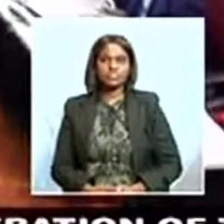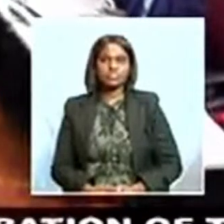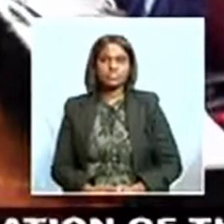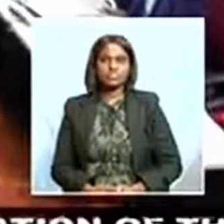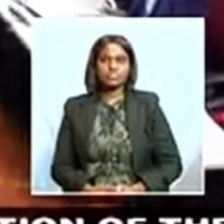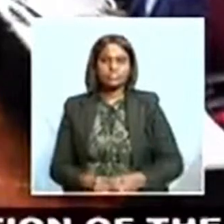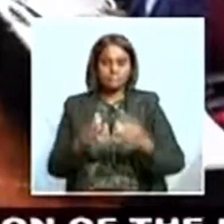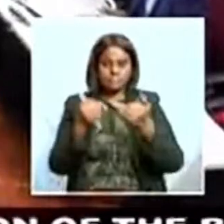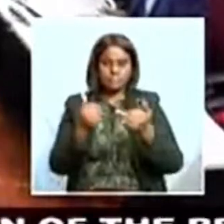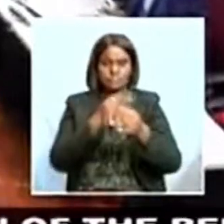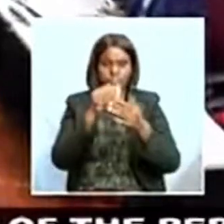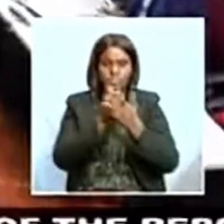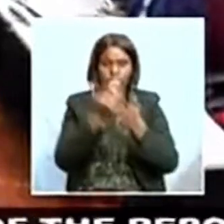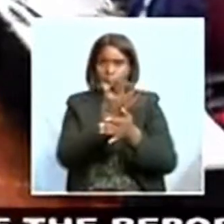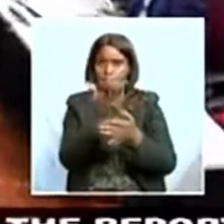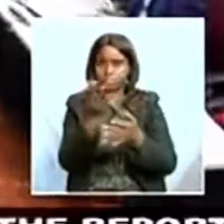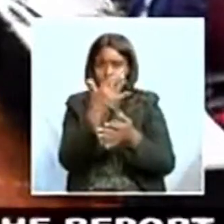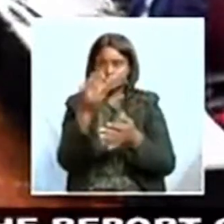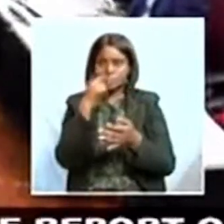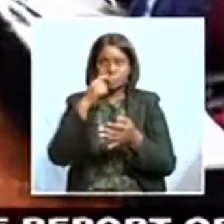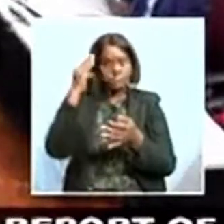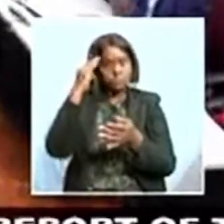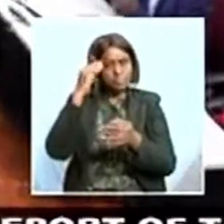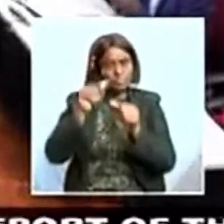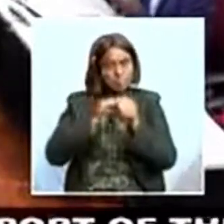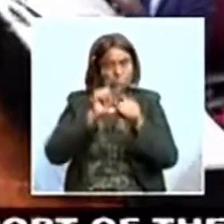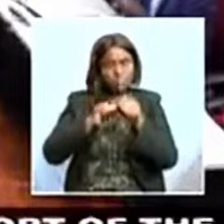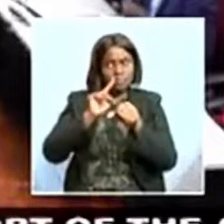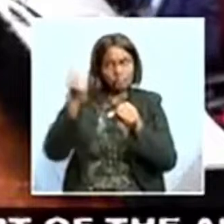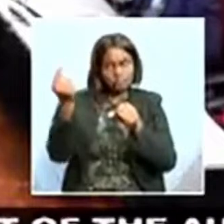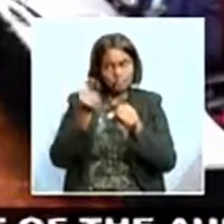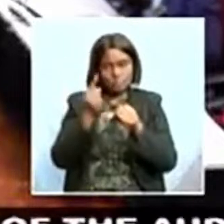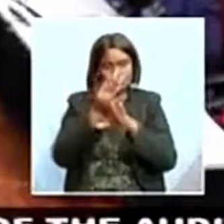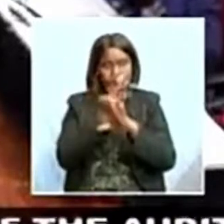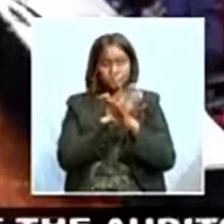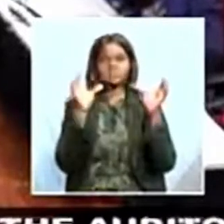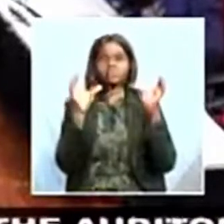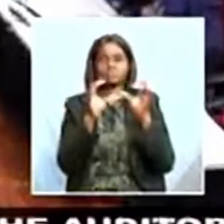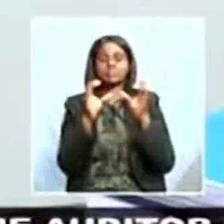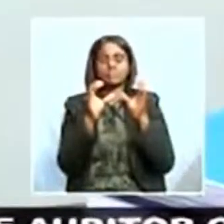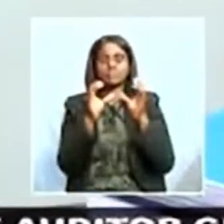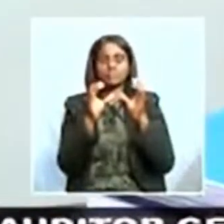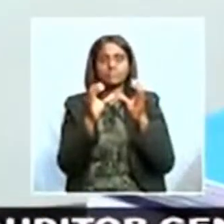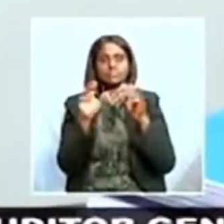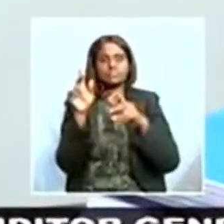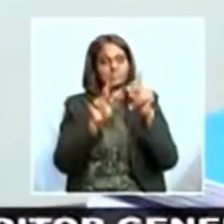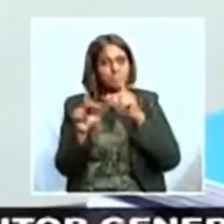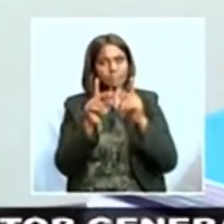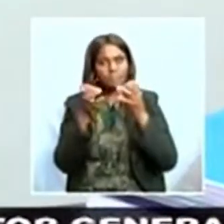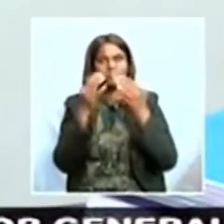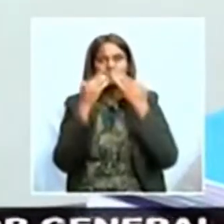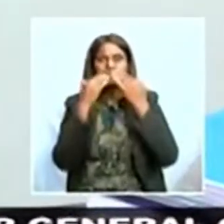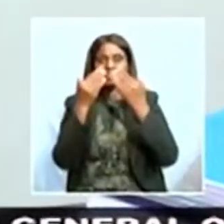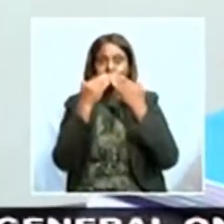Serenje, these things must be known to you, that each time you're coming before the committee, people want to